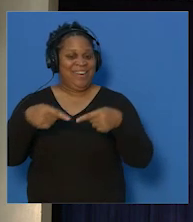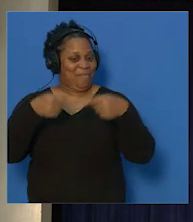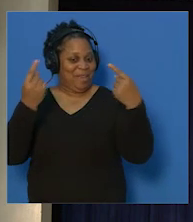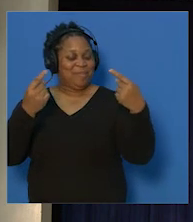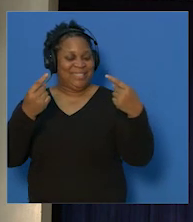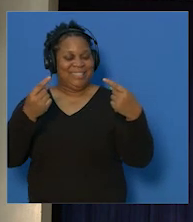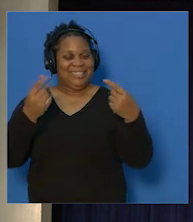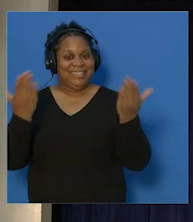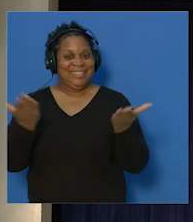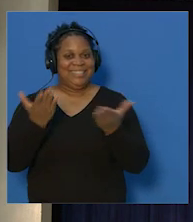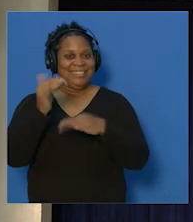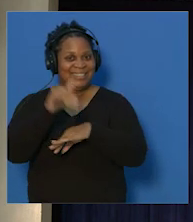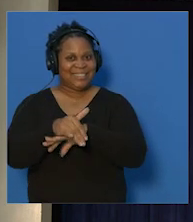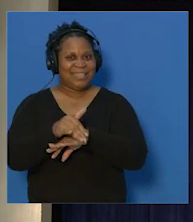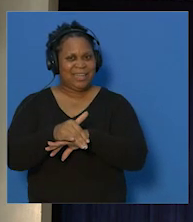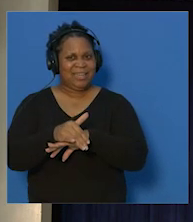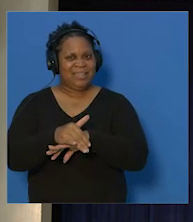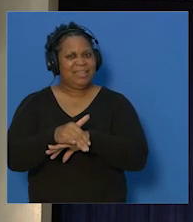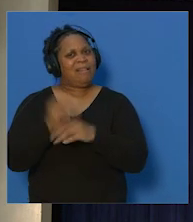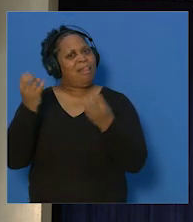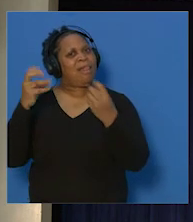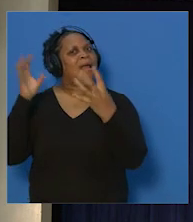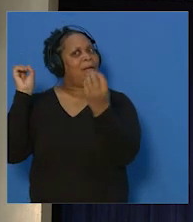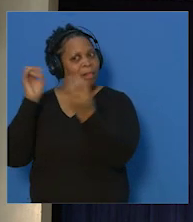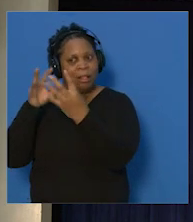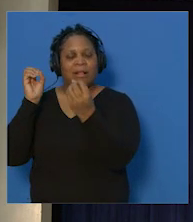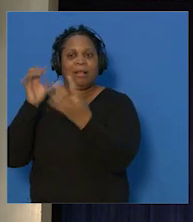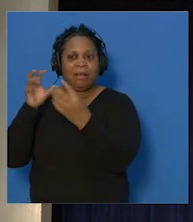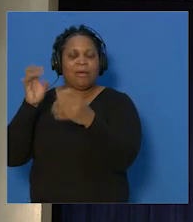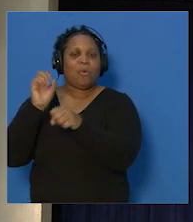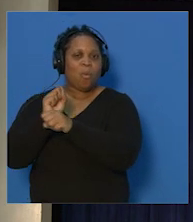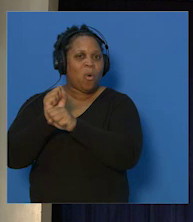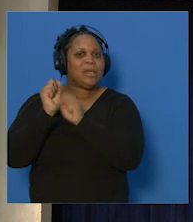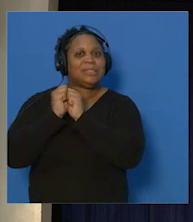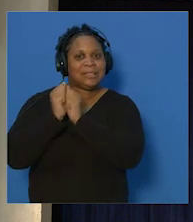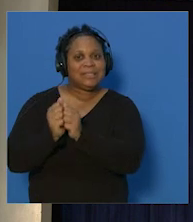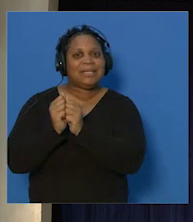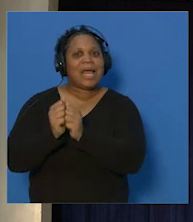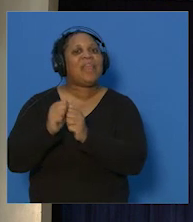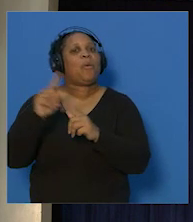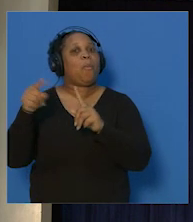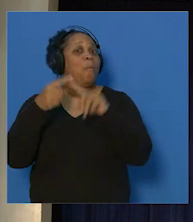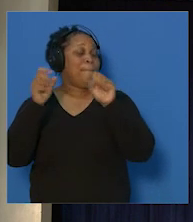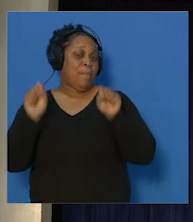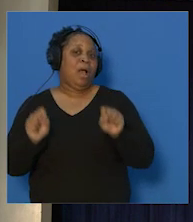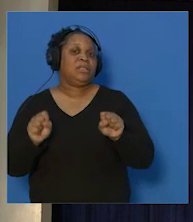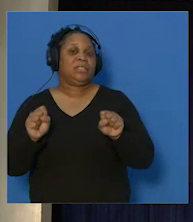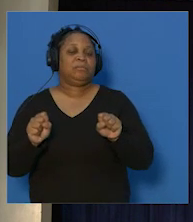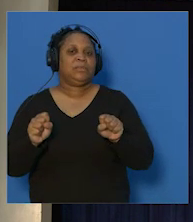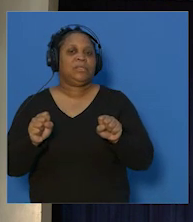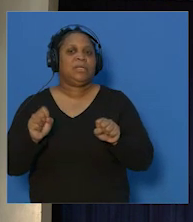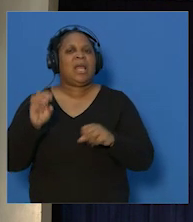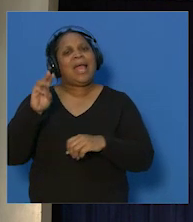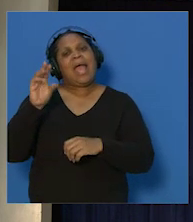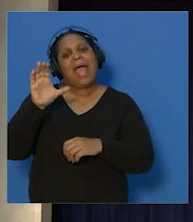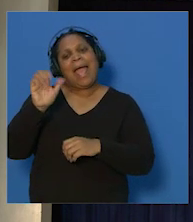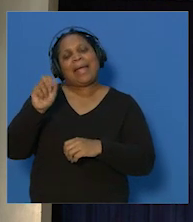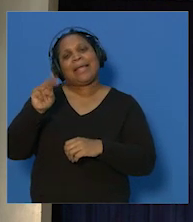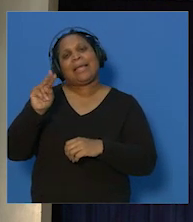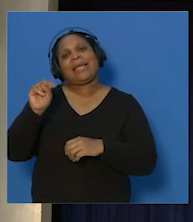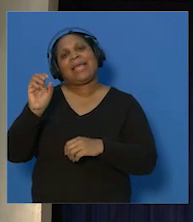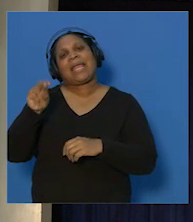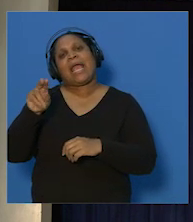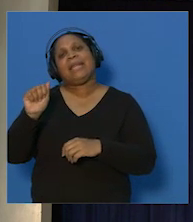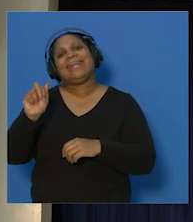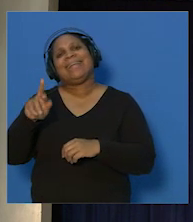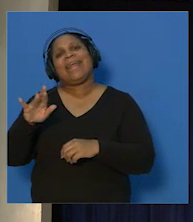there's been a good deal of, I guess, collaboration and, you know, working together when possible. Mr. Carinier, how do you think,